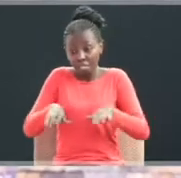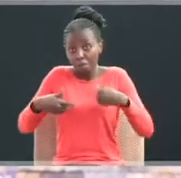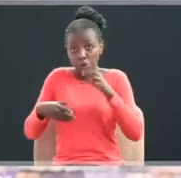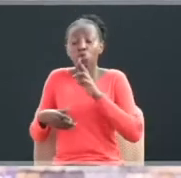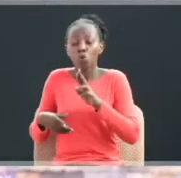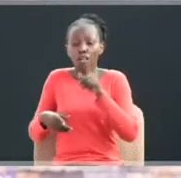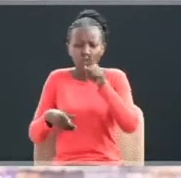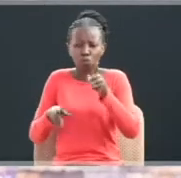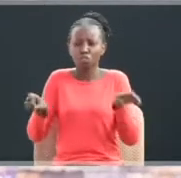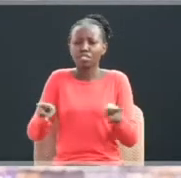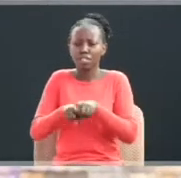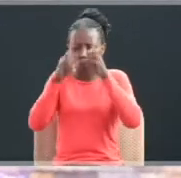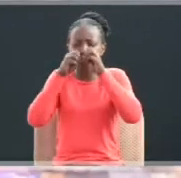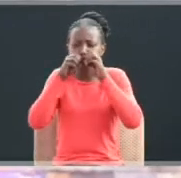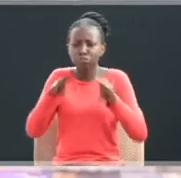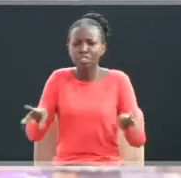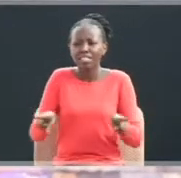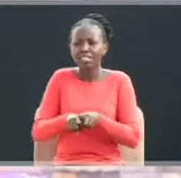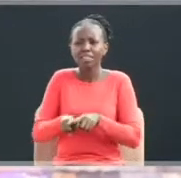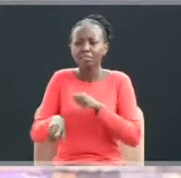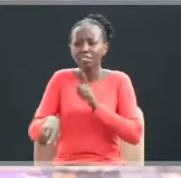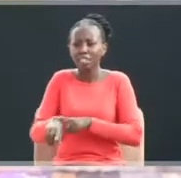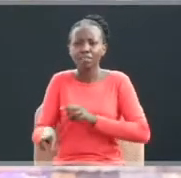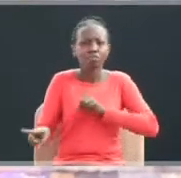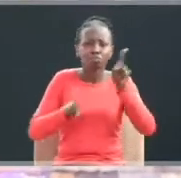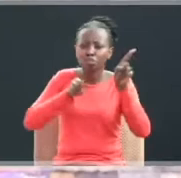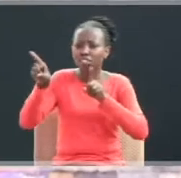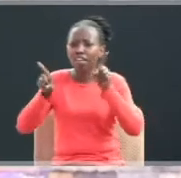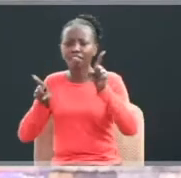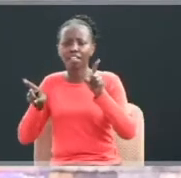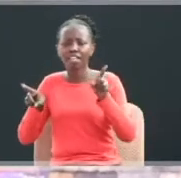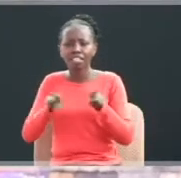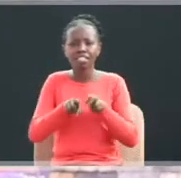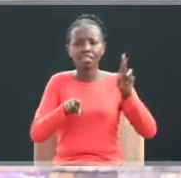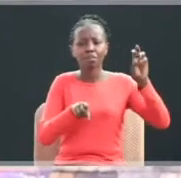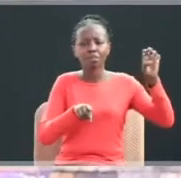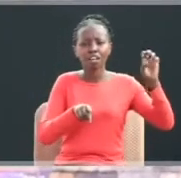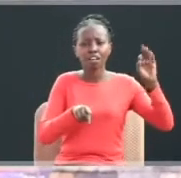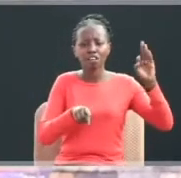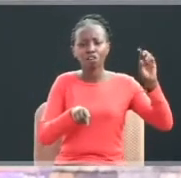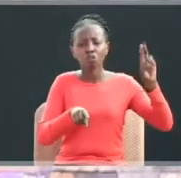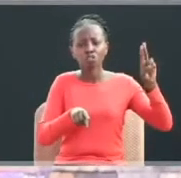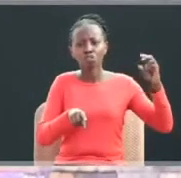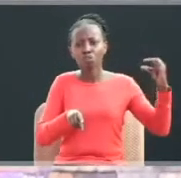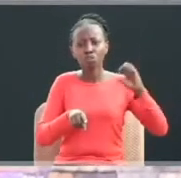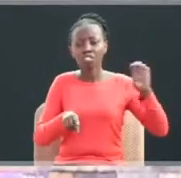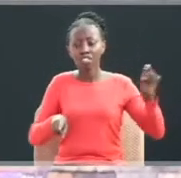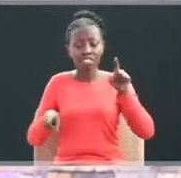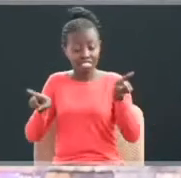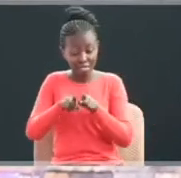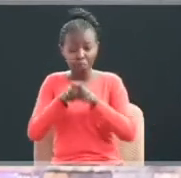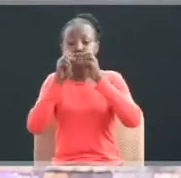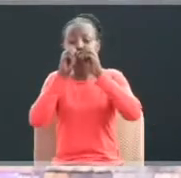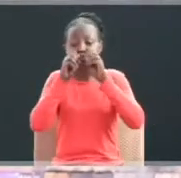blessed. Even as you journey from one place to another as a refugee, you are still blessed. Even when you are scattered, you are still blessed.